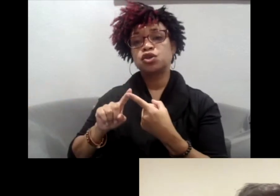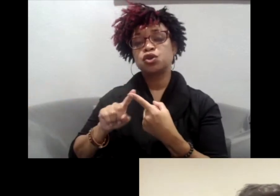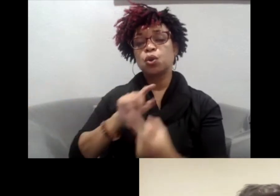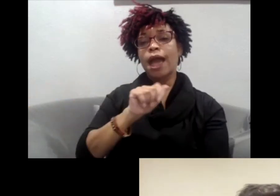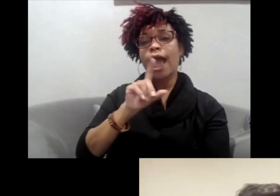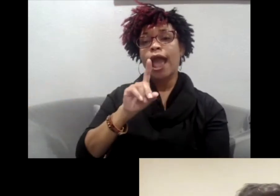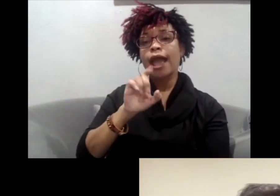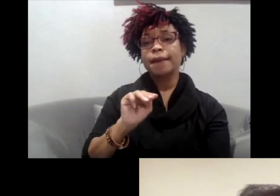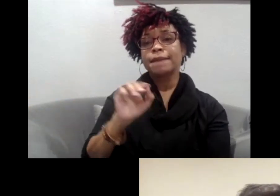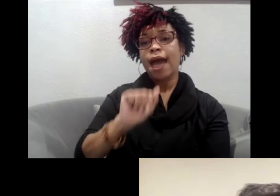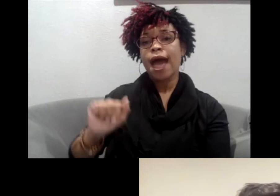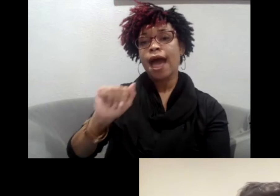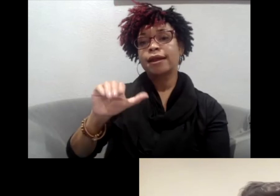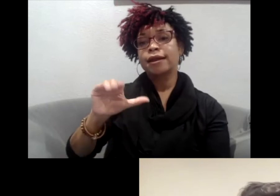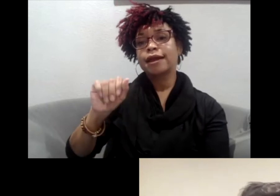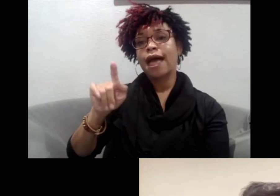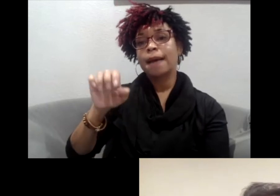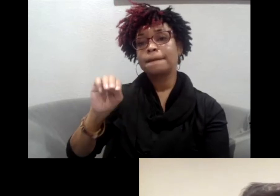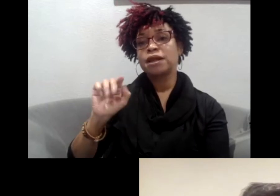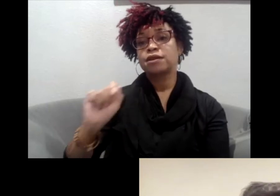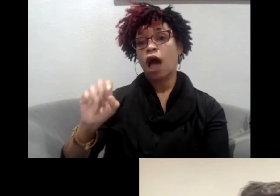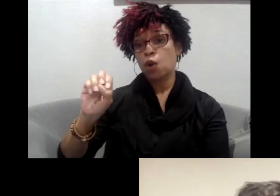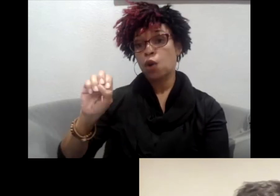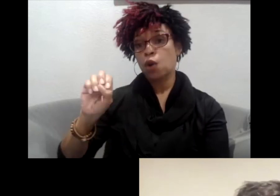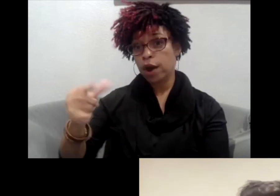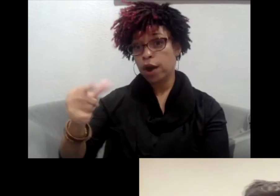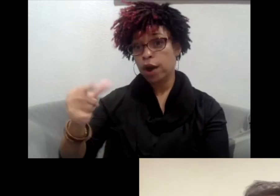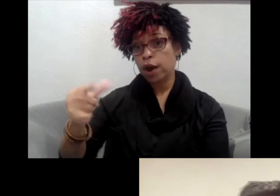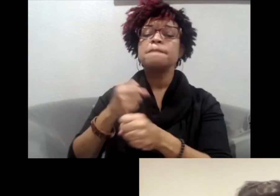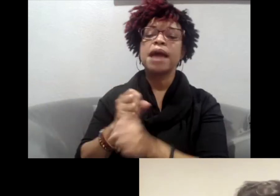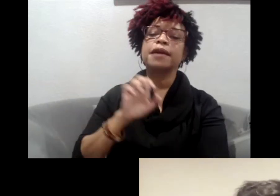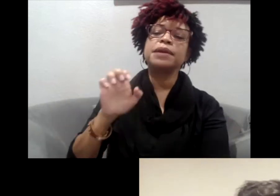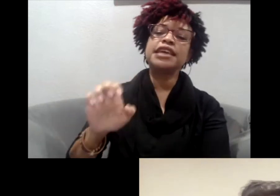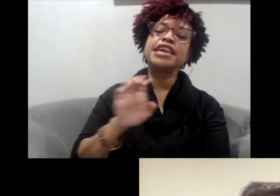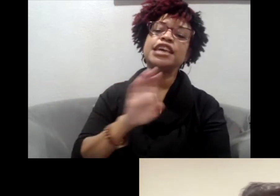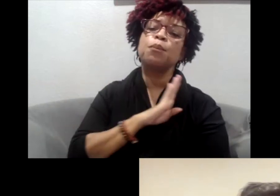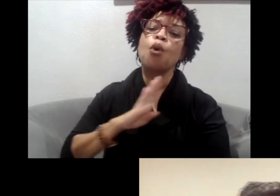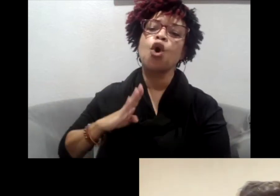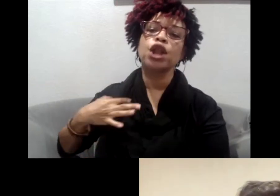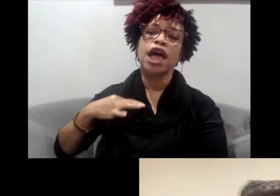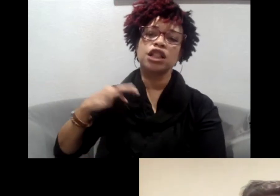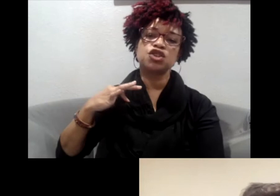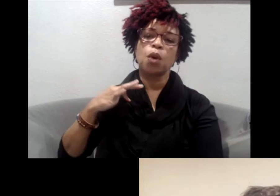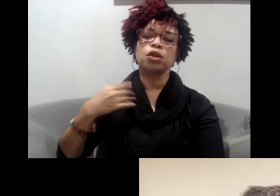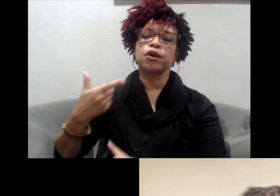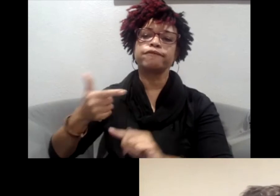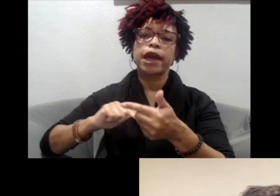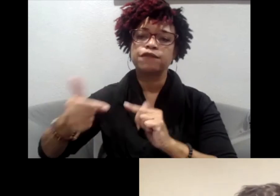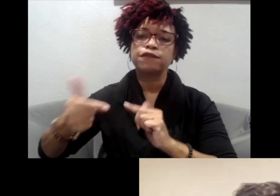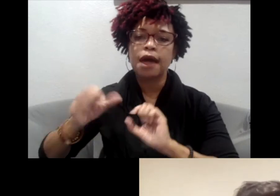adem@cadem.org and basically just say, can you please make me e-board eligible, or vice versa, can you please